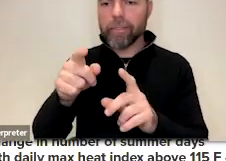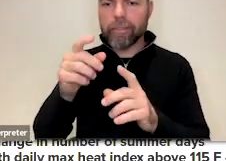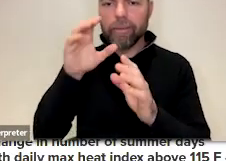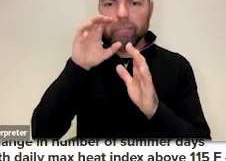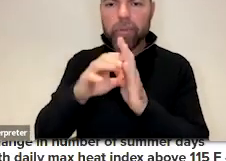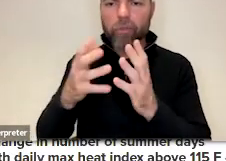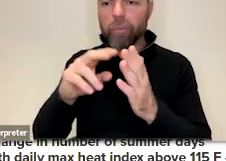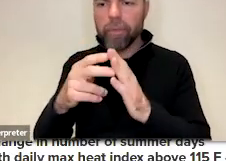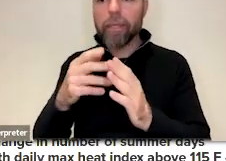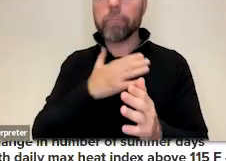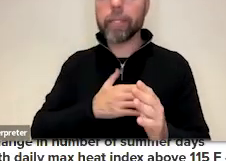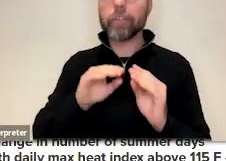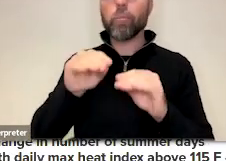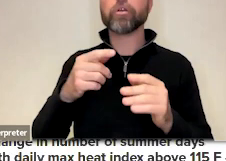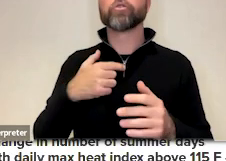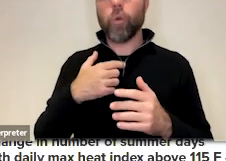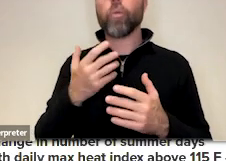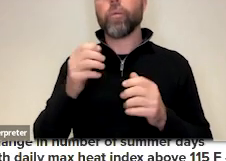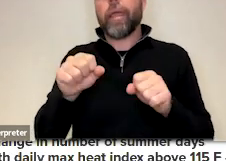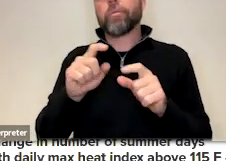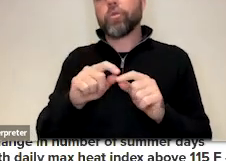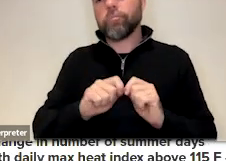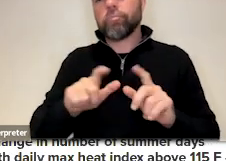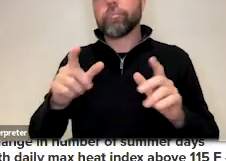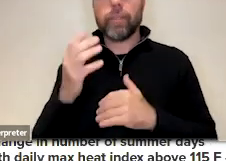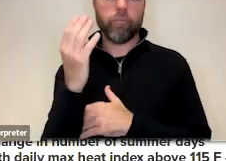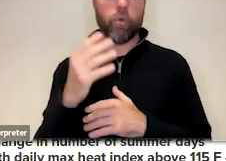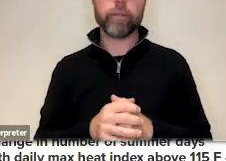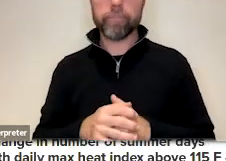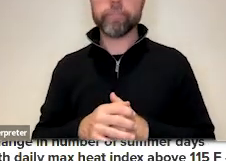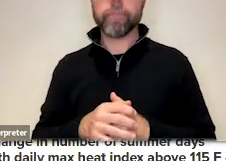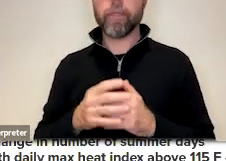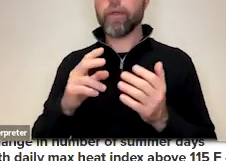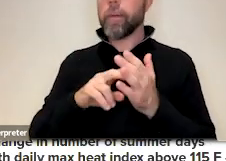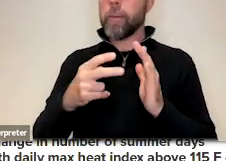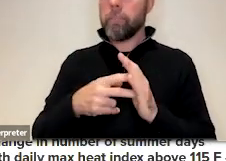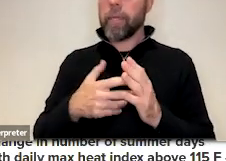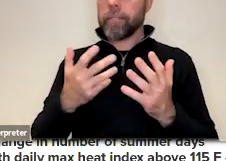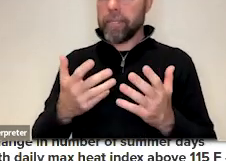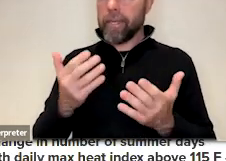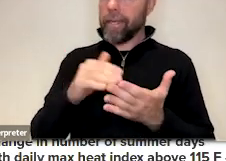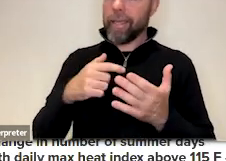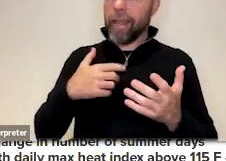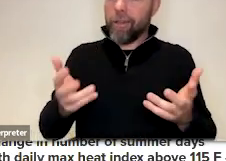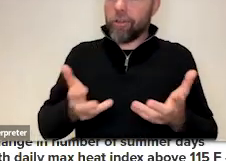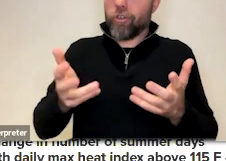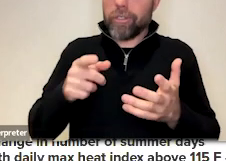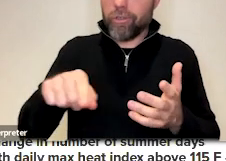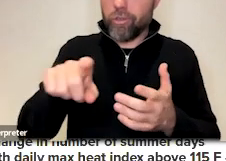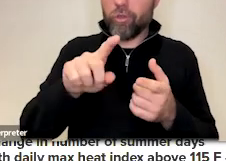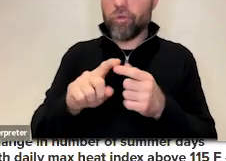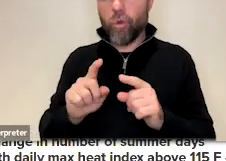please put this in? And so we were able to deploy that this morning. What that means, right, is again, I'm going to encourage you to